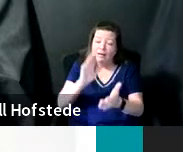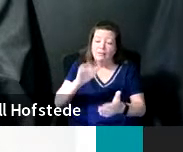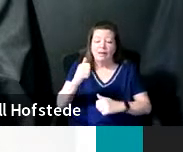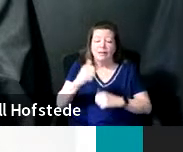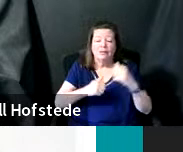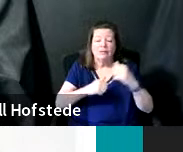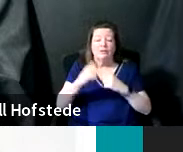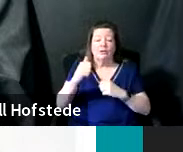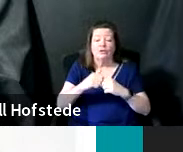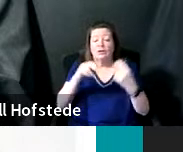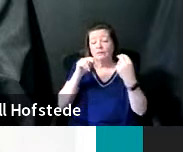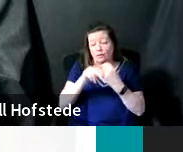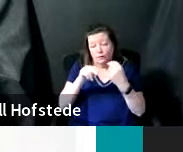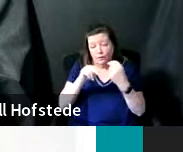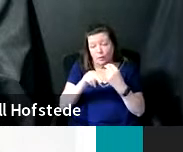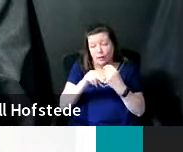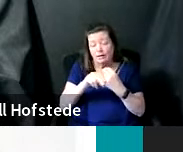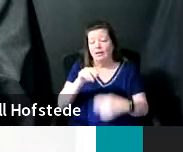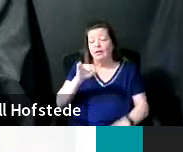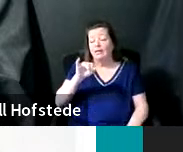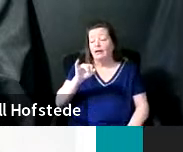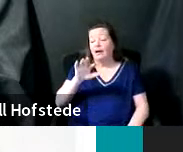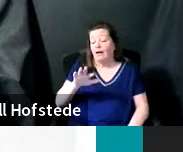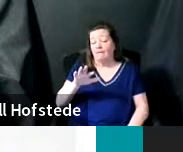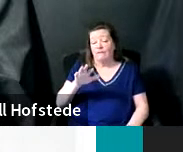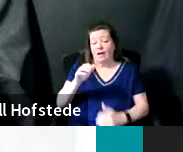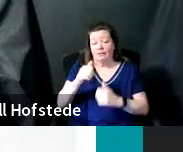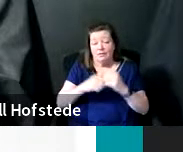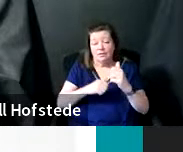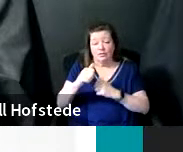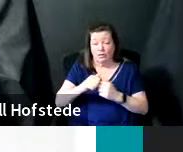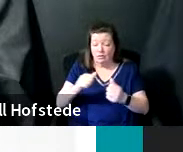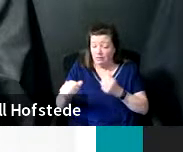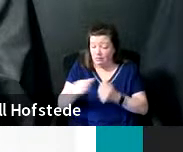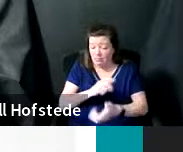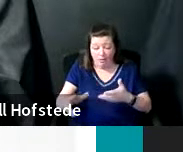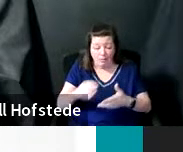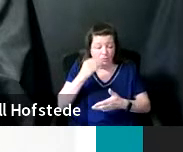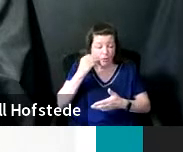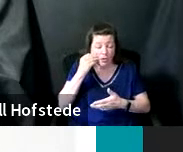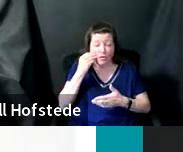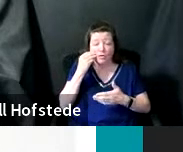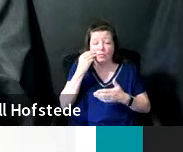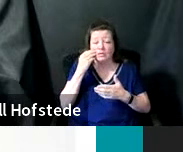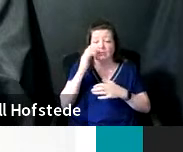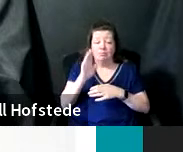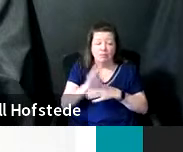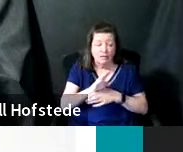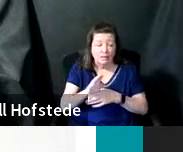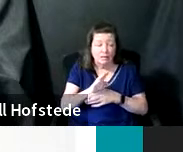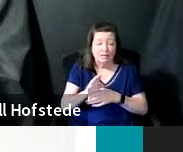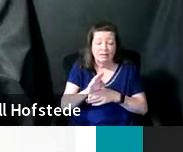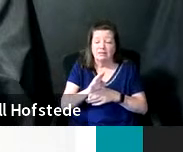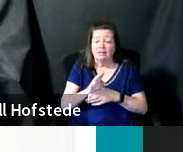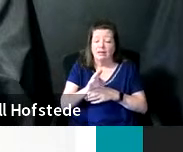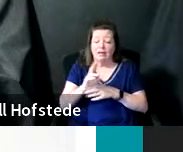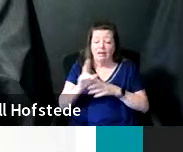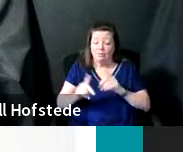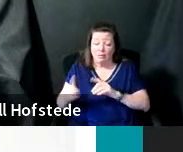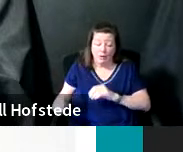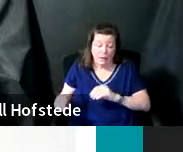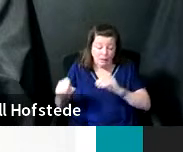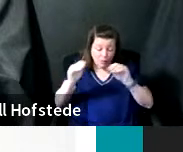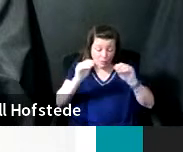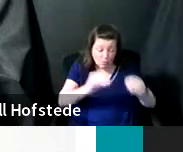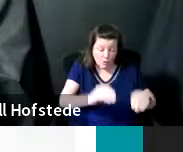freeway. The I-5 construction demolished homes and businesses, forced residents to relocate across the Portland metro